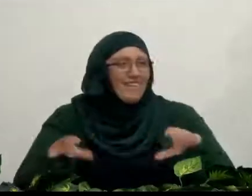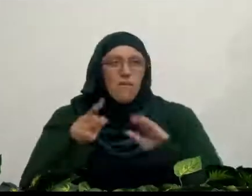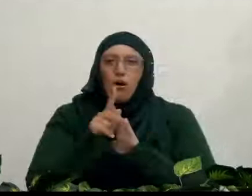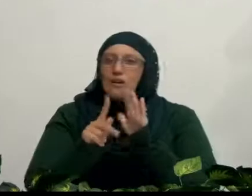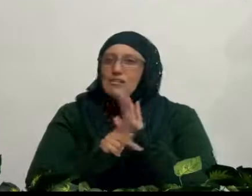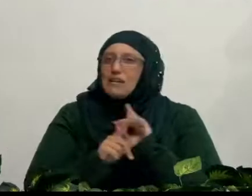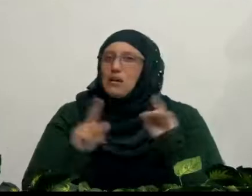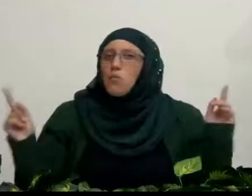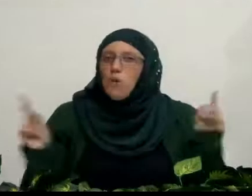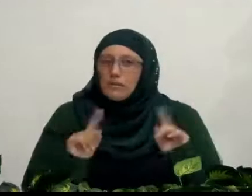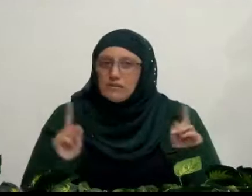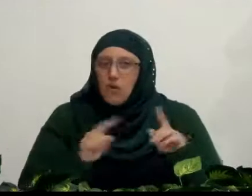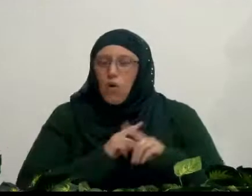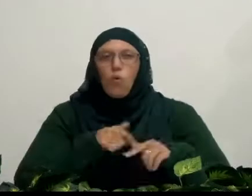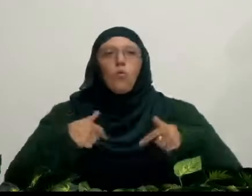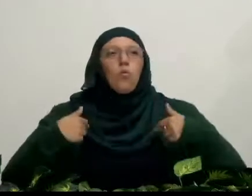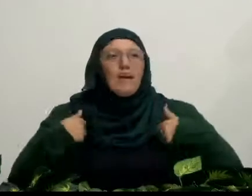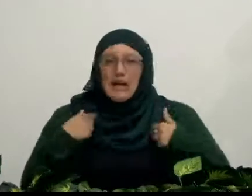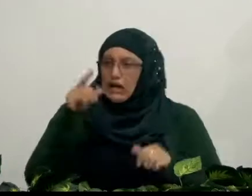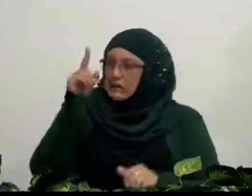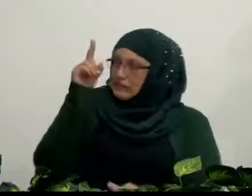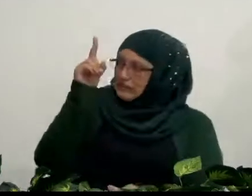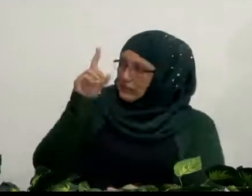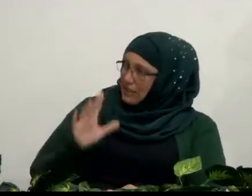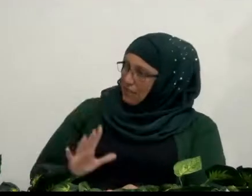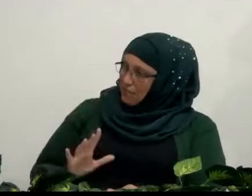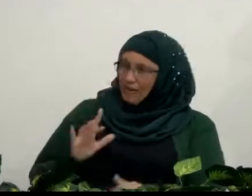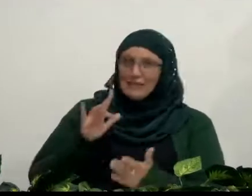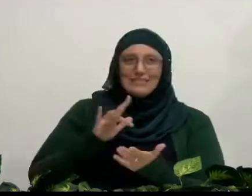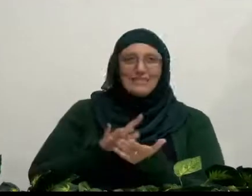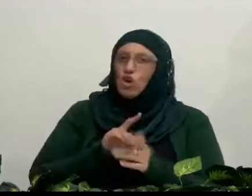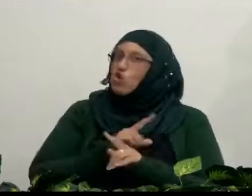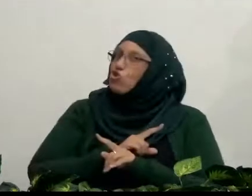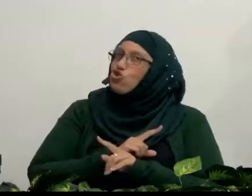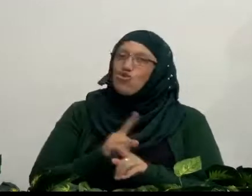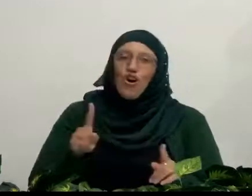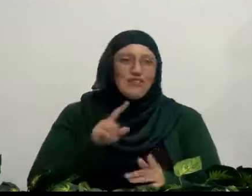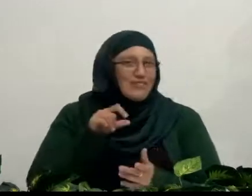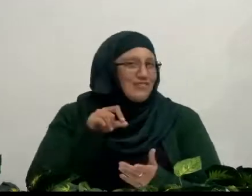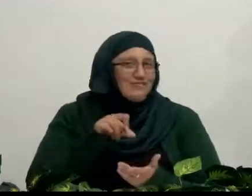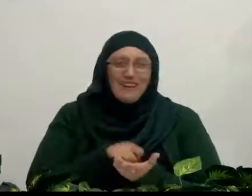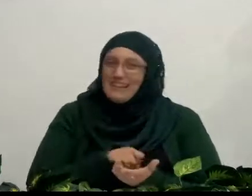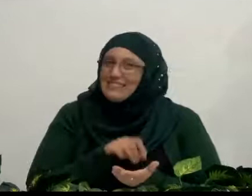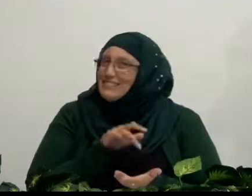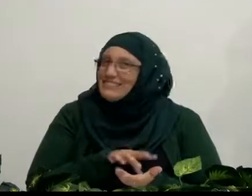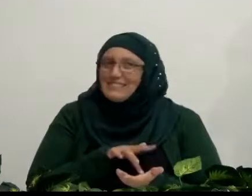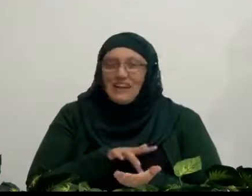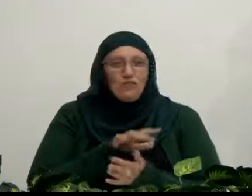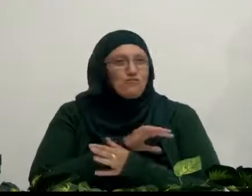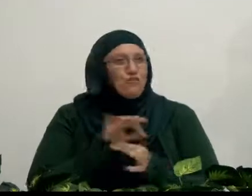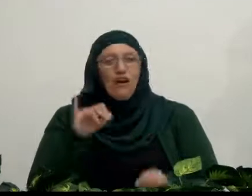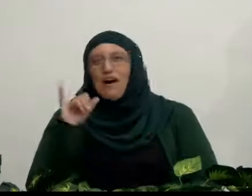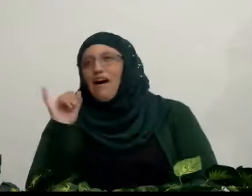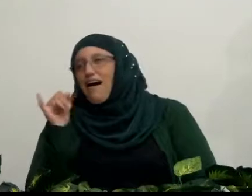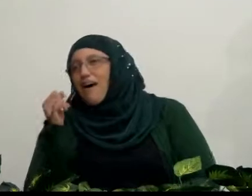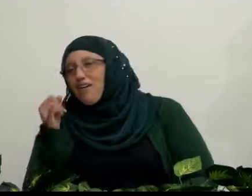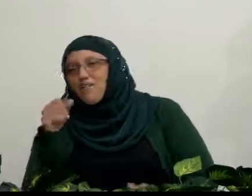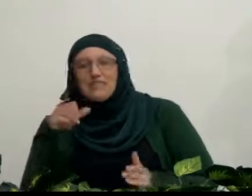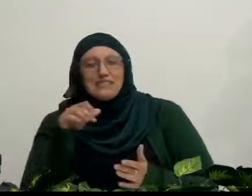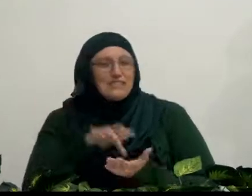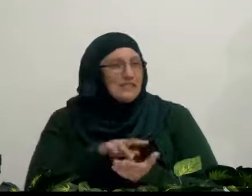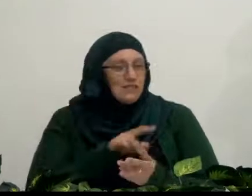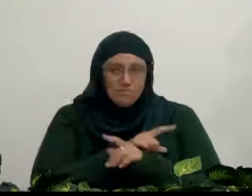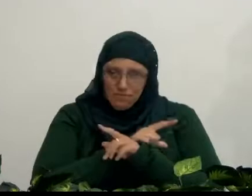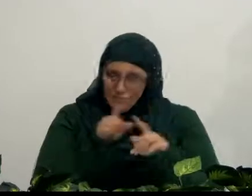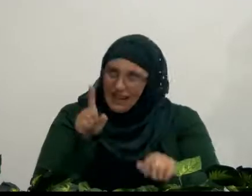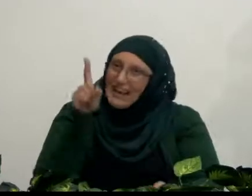being established as an Islamic center, not Iranian center, not Arabic center, not Islamic center. Make sure